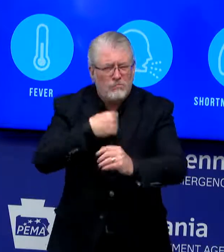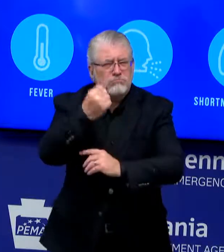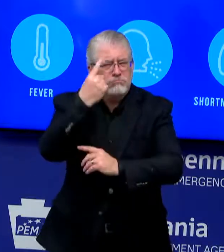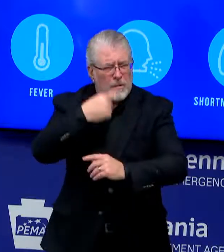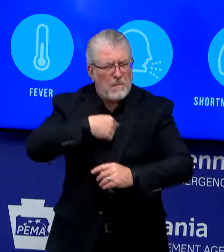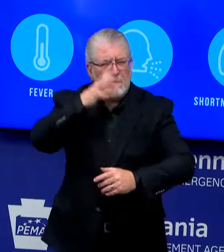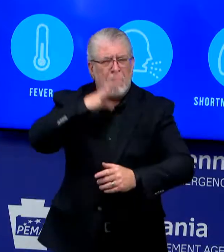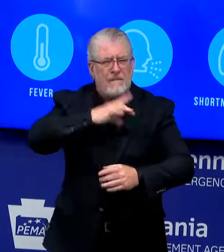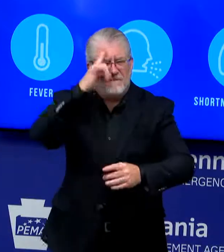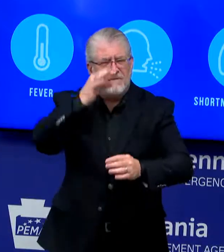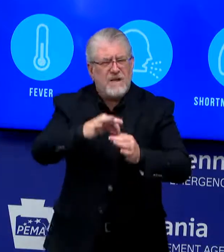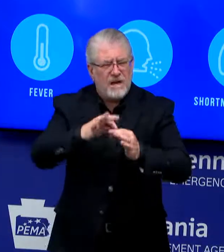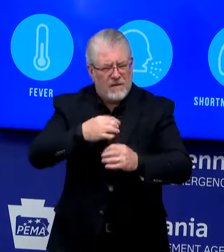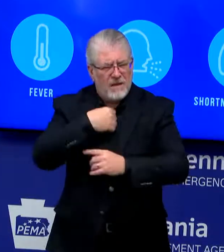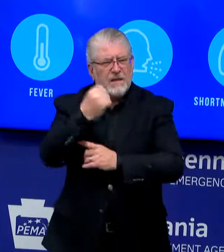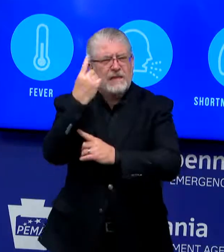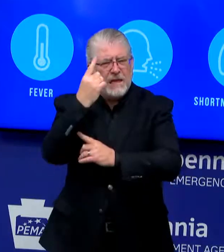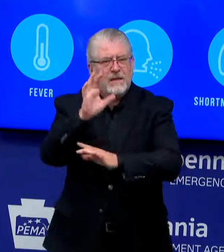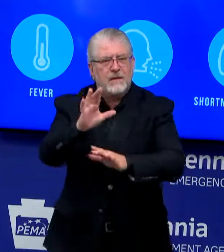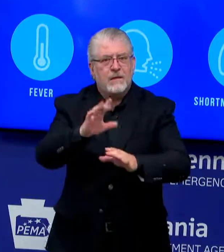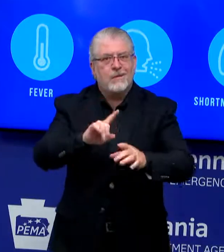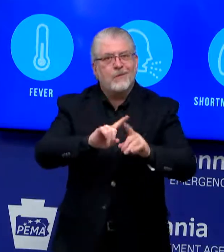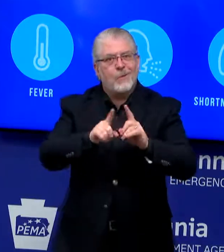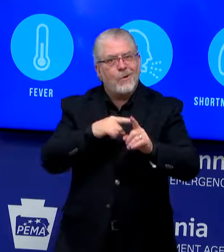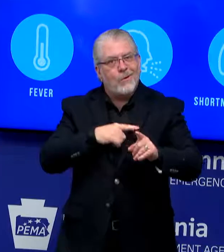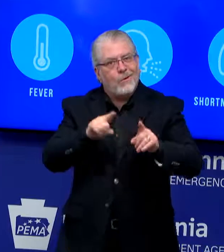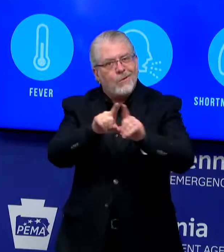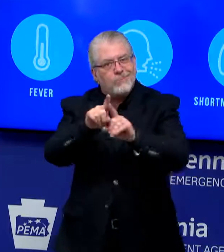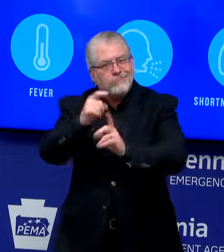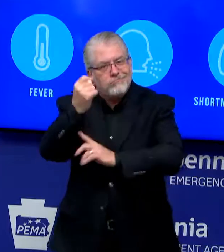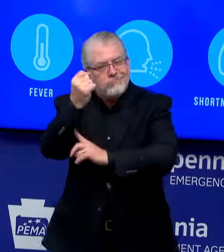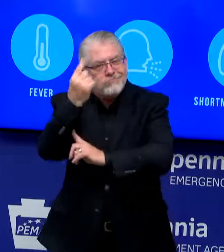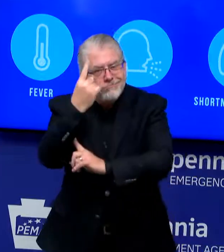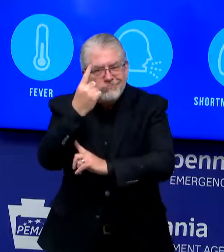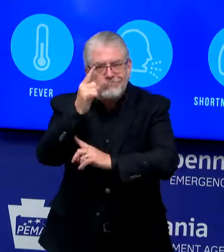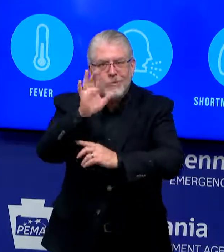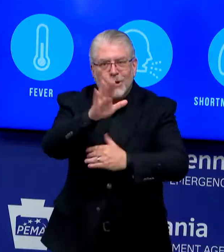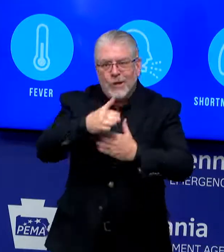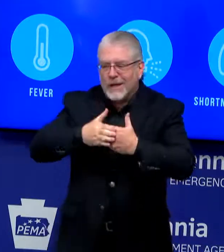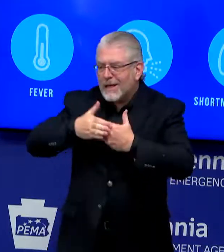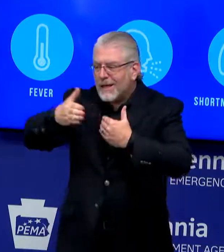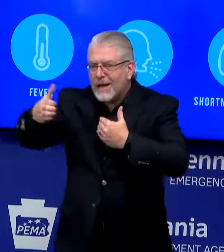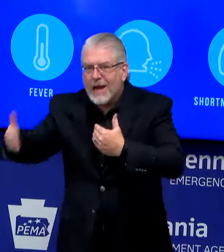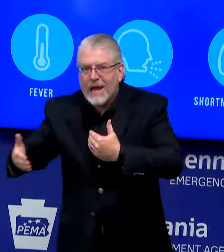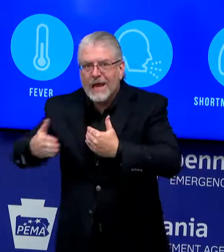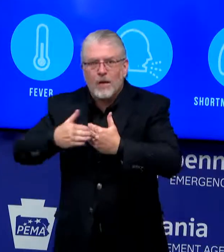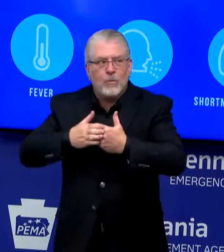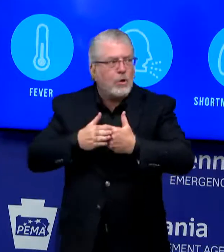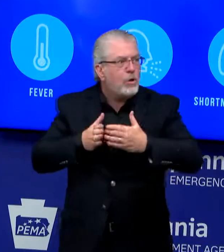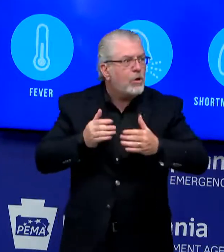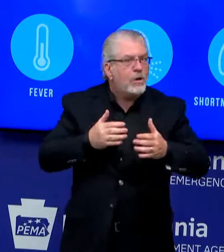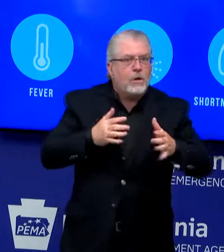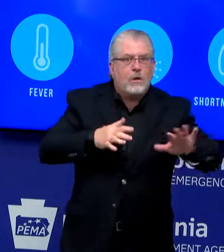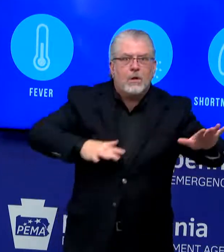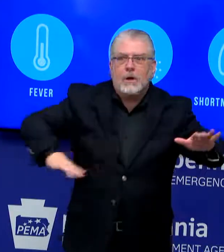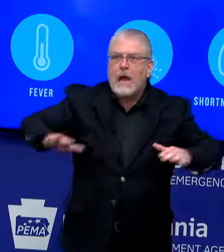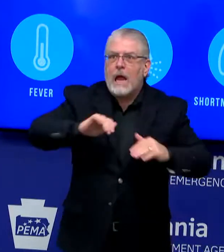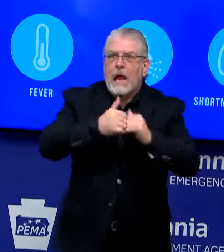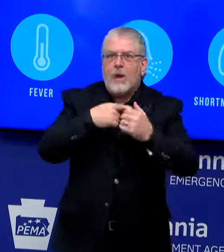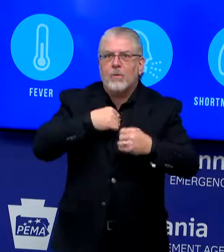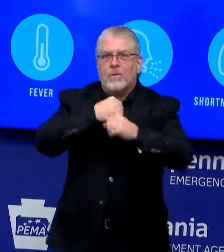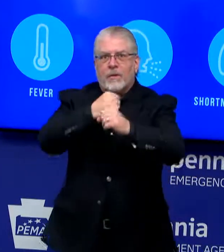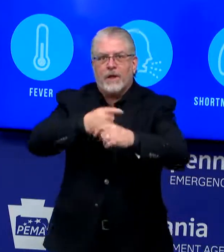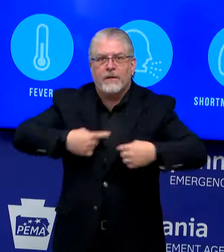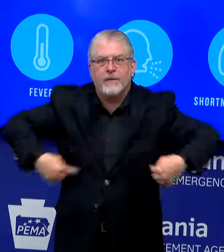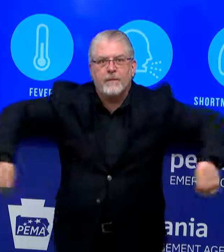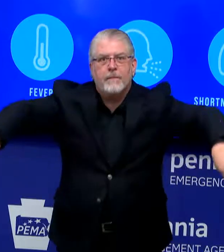how important it is to help neighbors. And the best way to help our neighbors right now is by not congregating. It's by